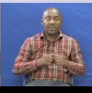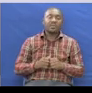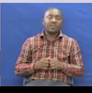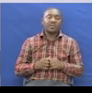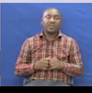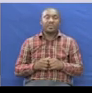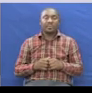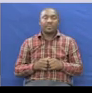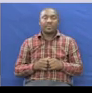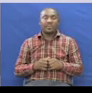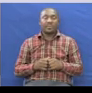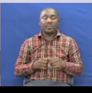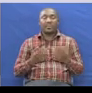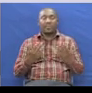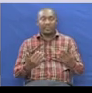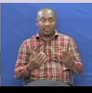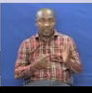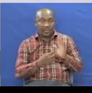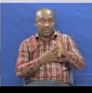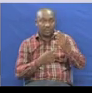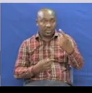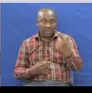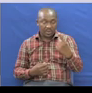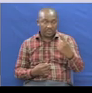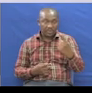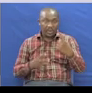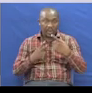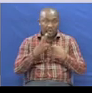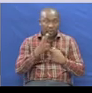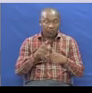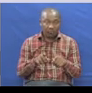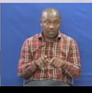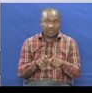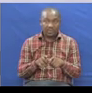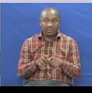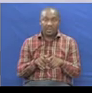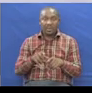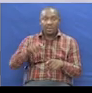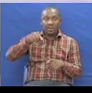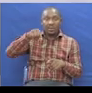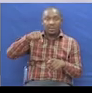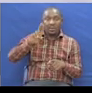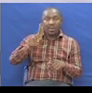Example 1 here. Solve the quadratic,